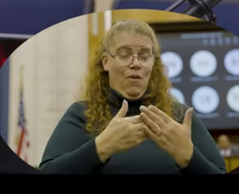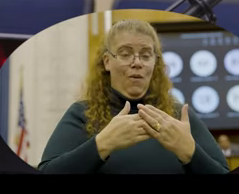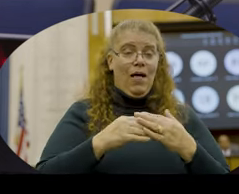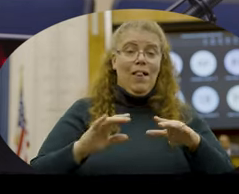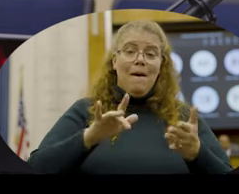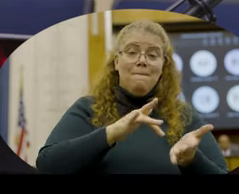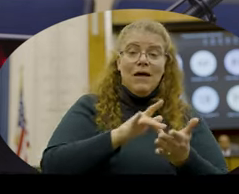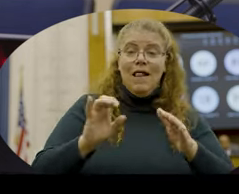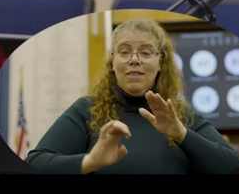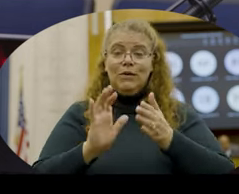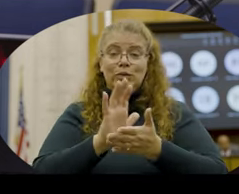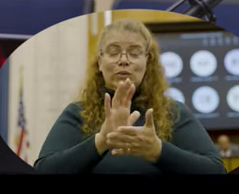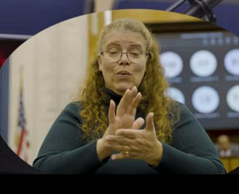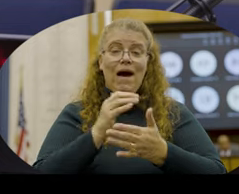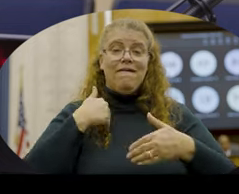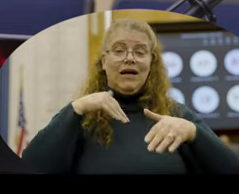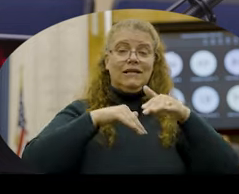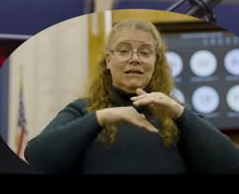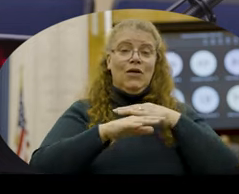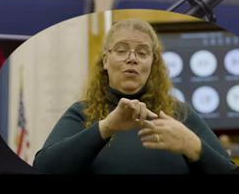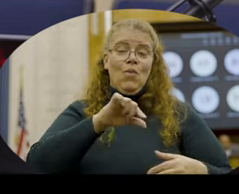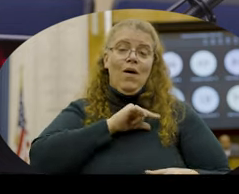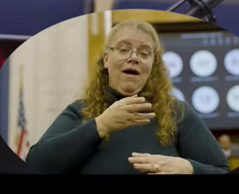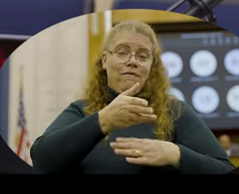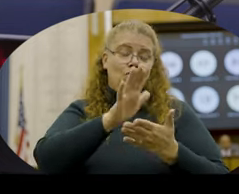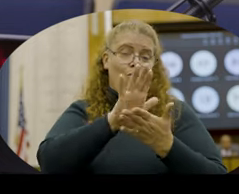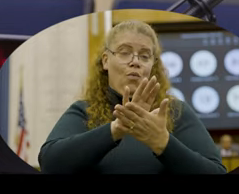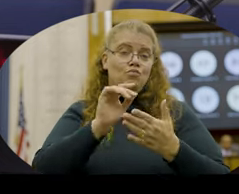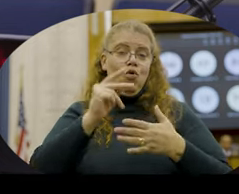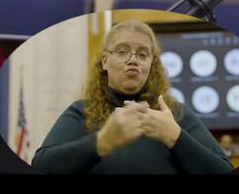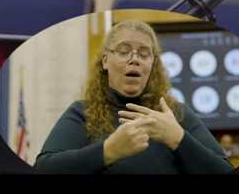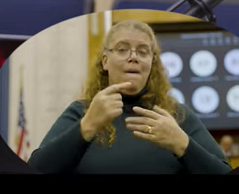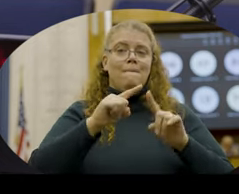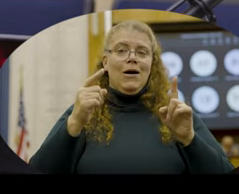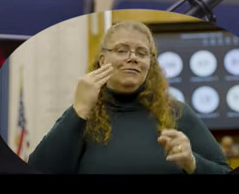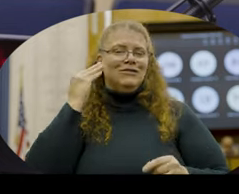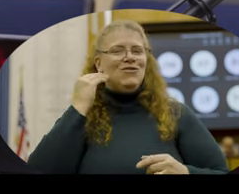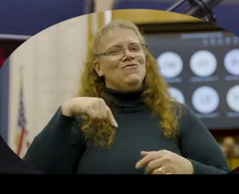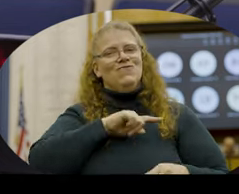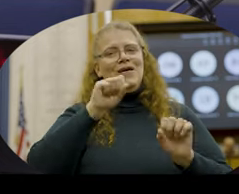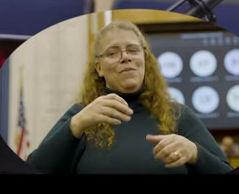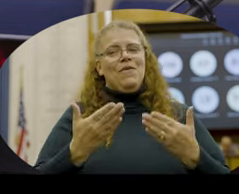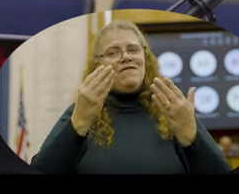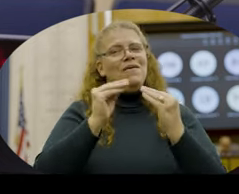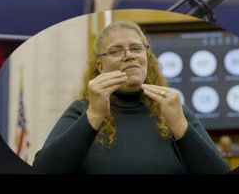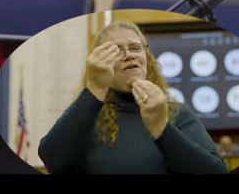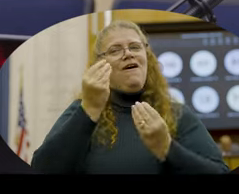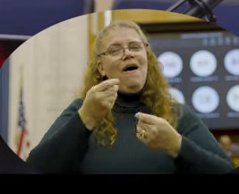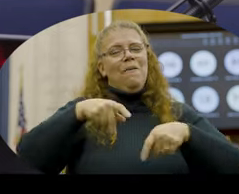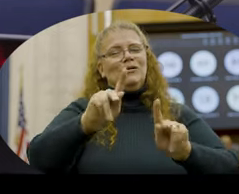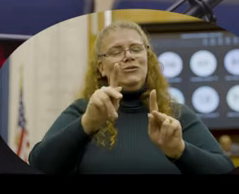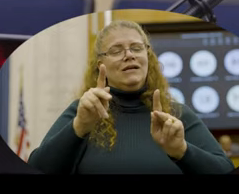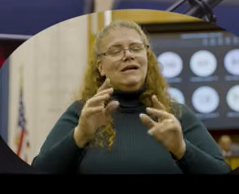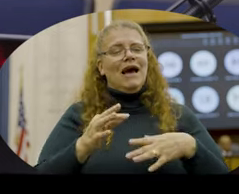not simply buildings. They are the heart of our communities. That's what the building at 2300